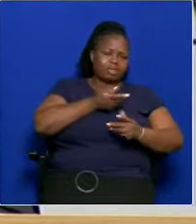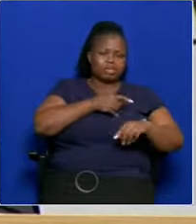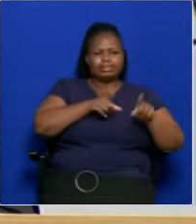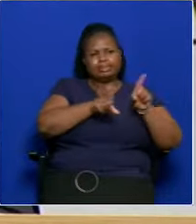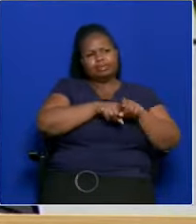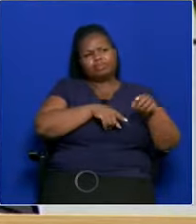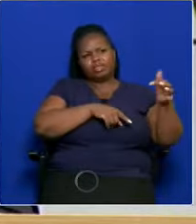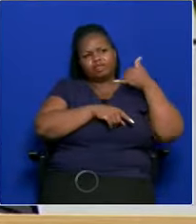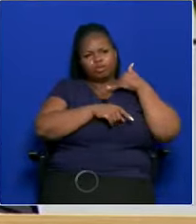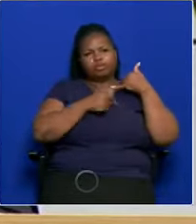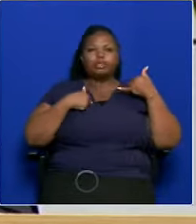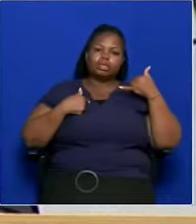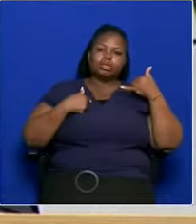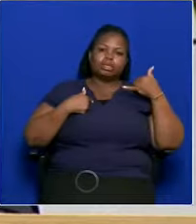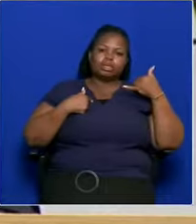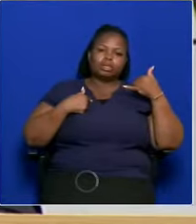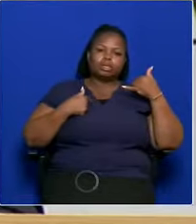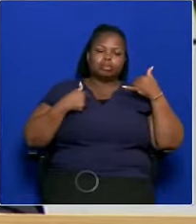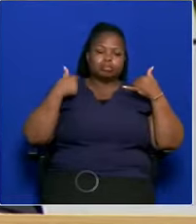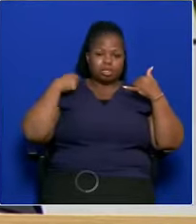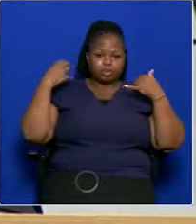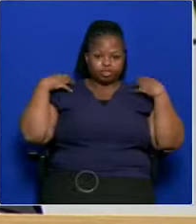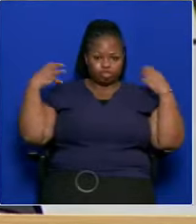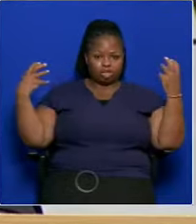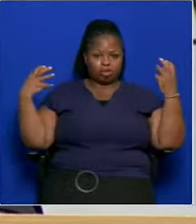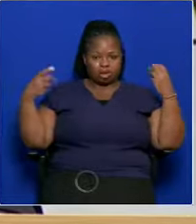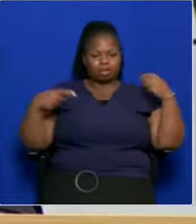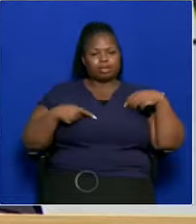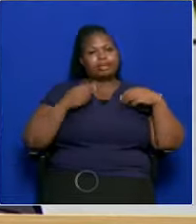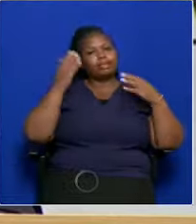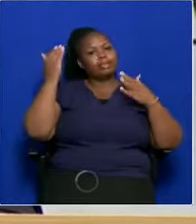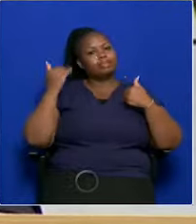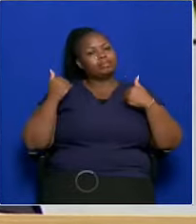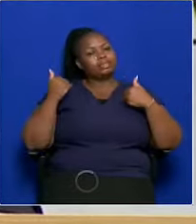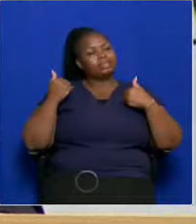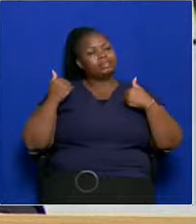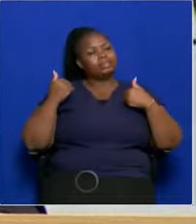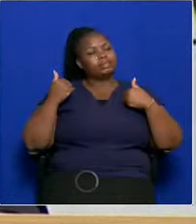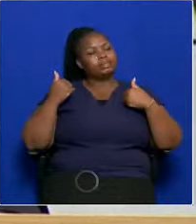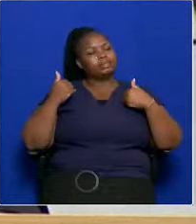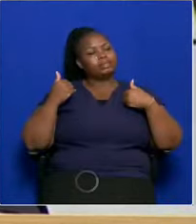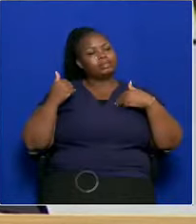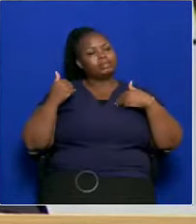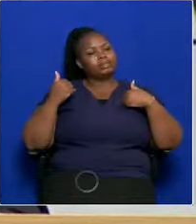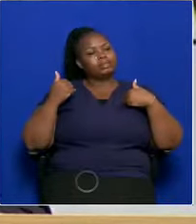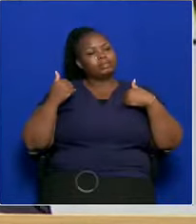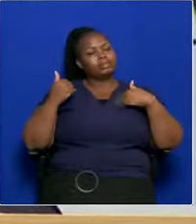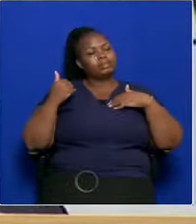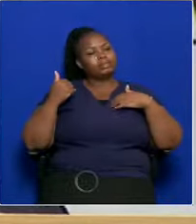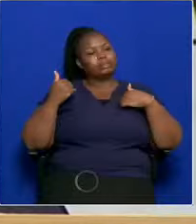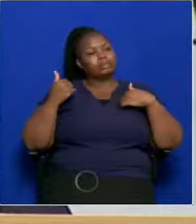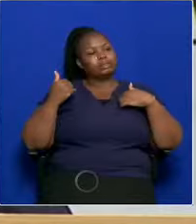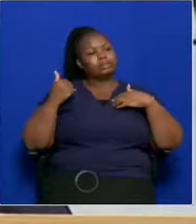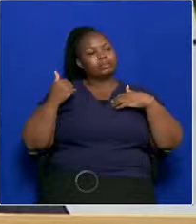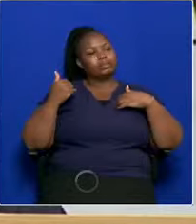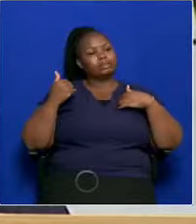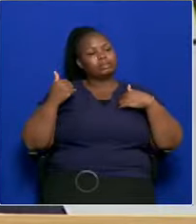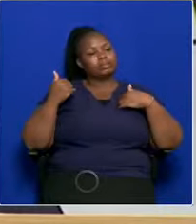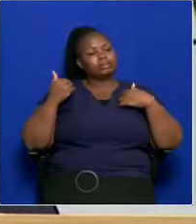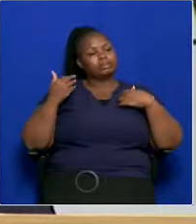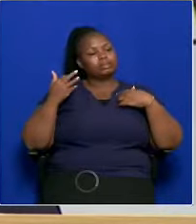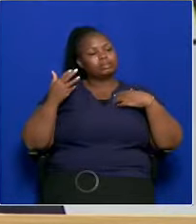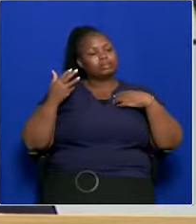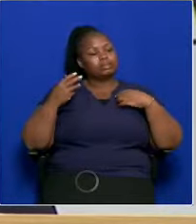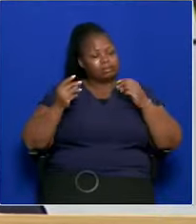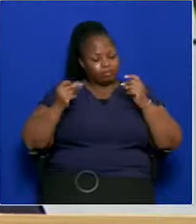as the general, they expect fast attention